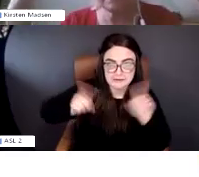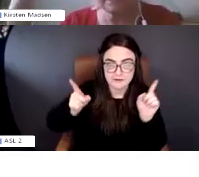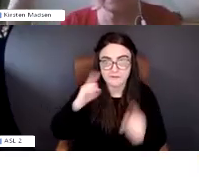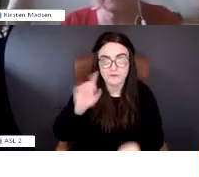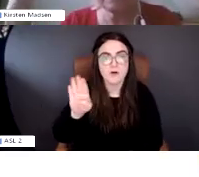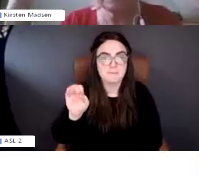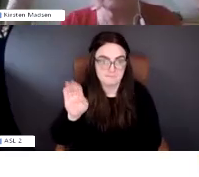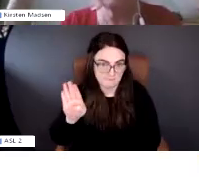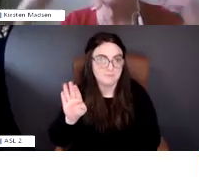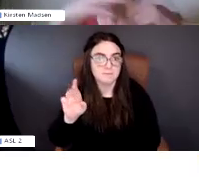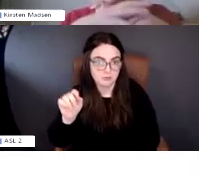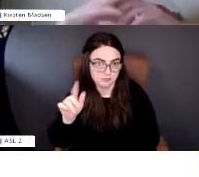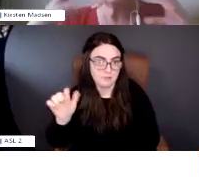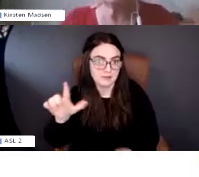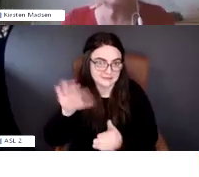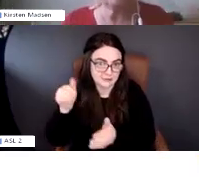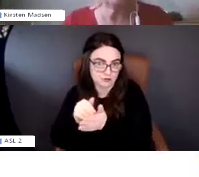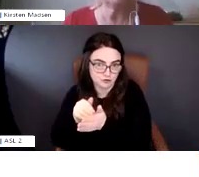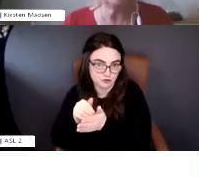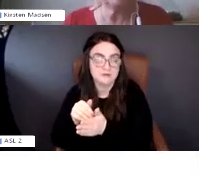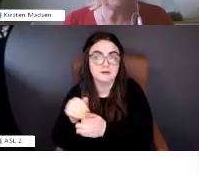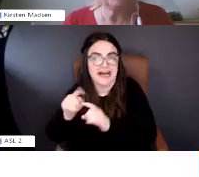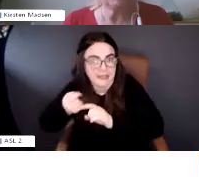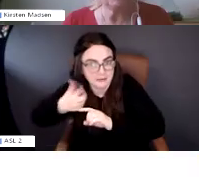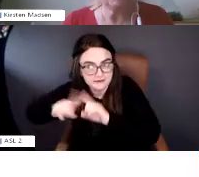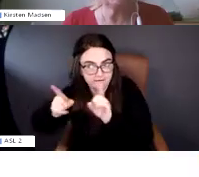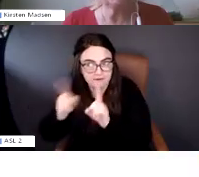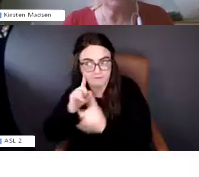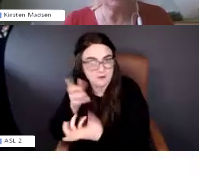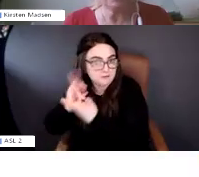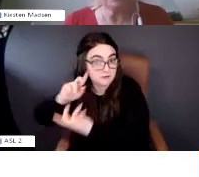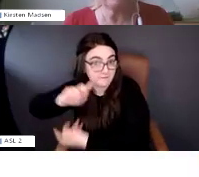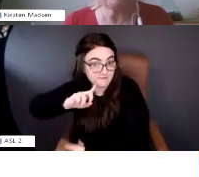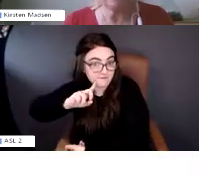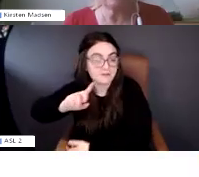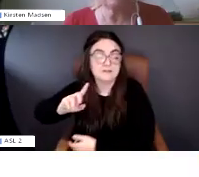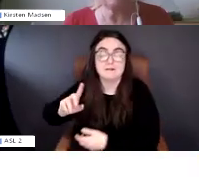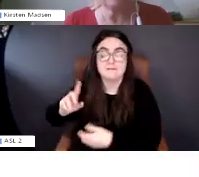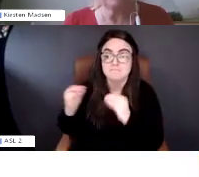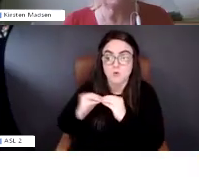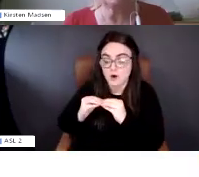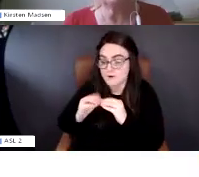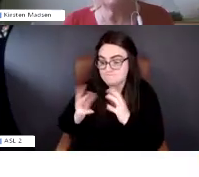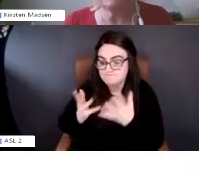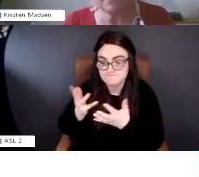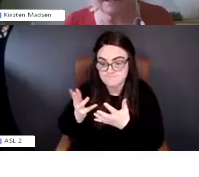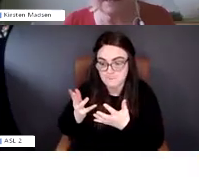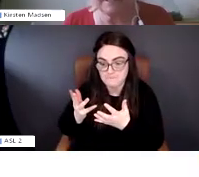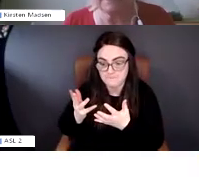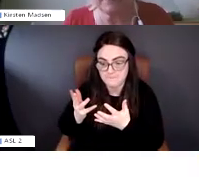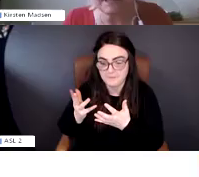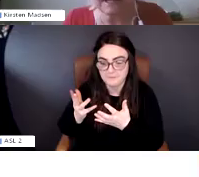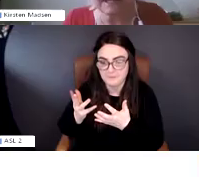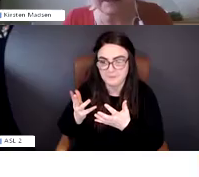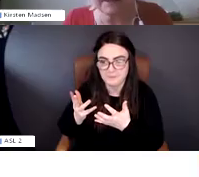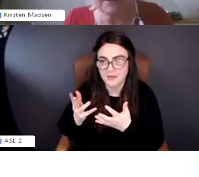Canadian Excellence for the Deaf, so that it was more, so it was less concept-based